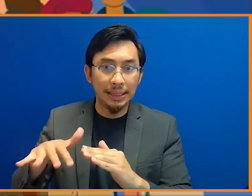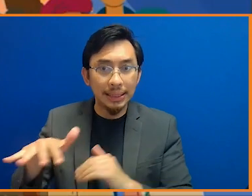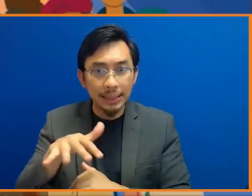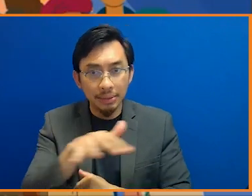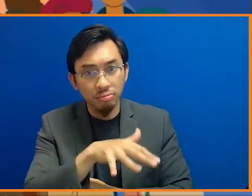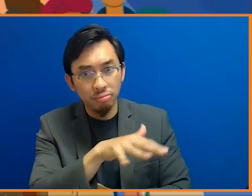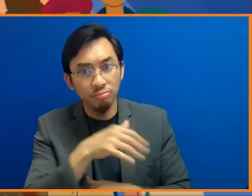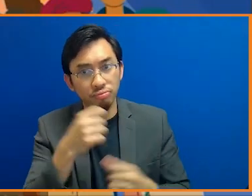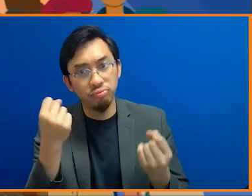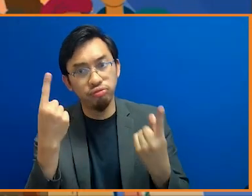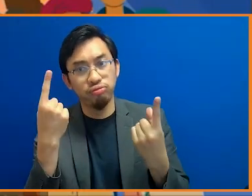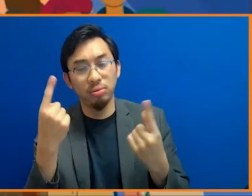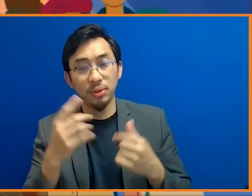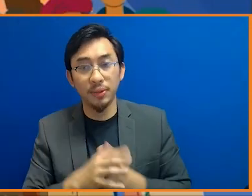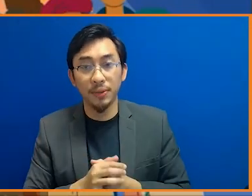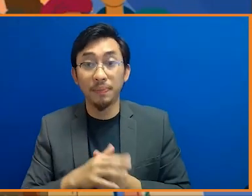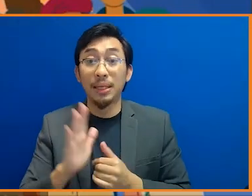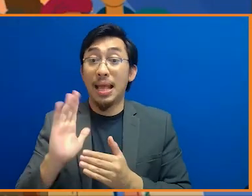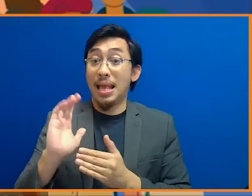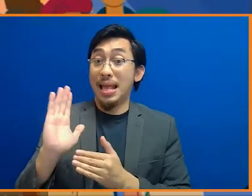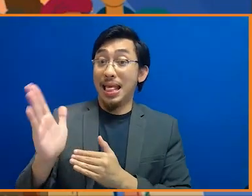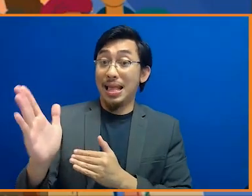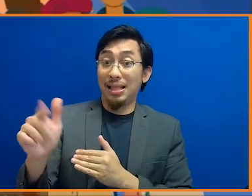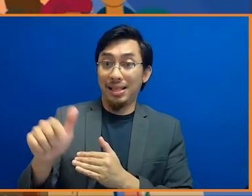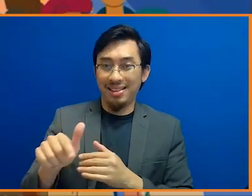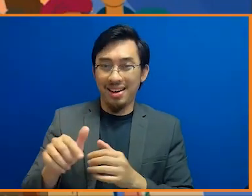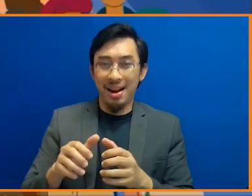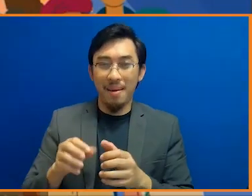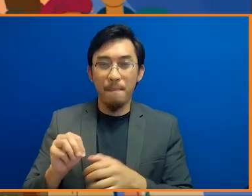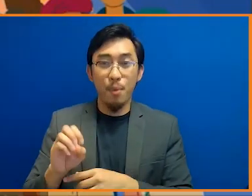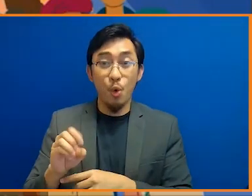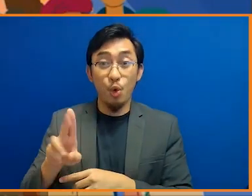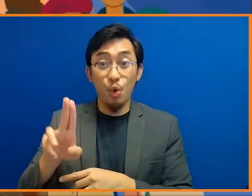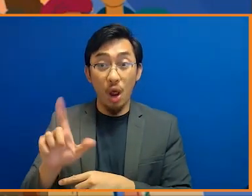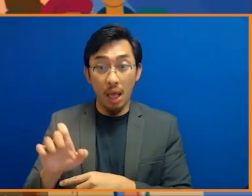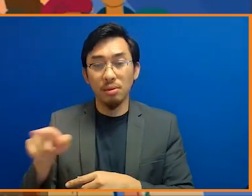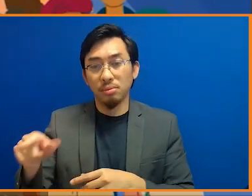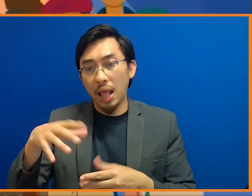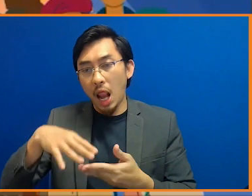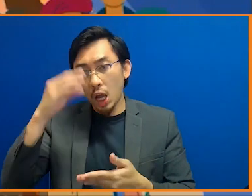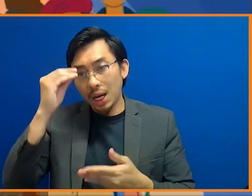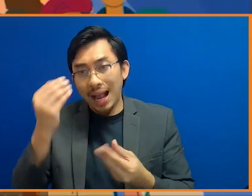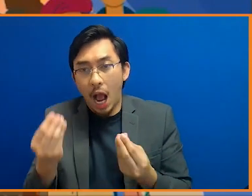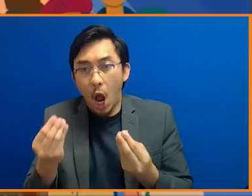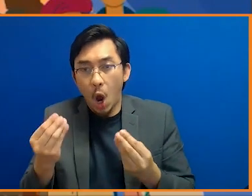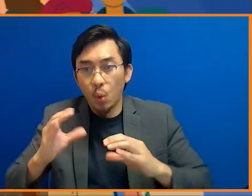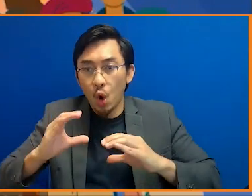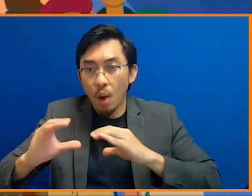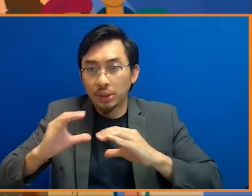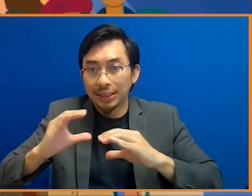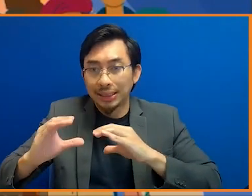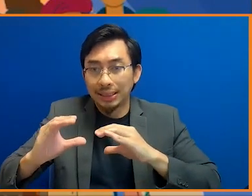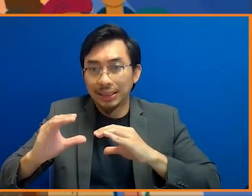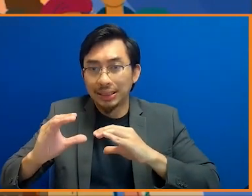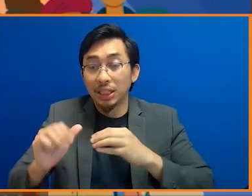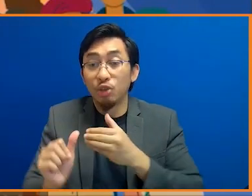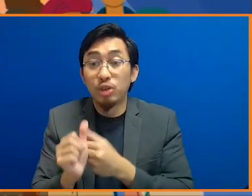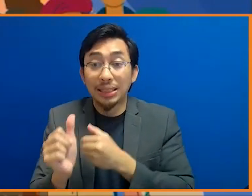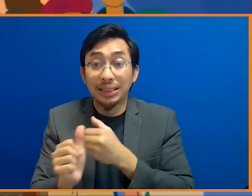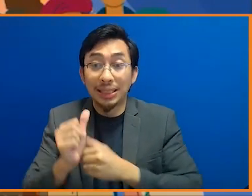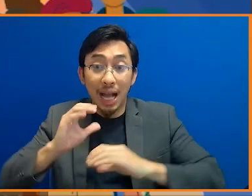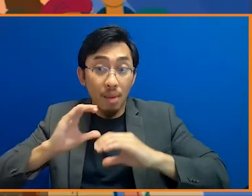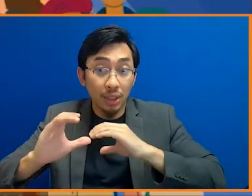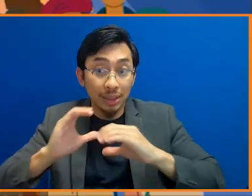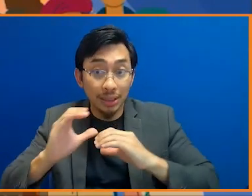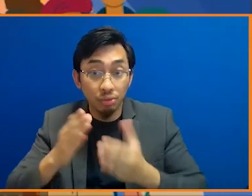community. Later in the module, you will also learn how to communicate risk or